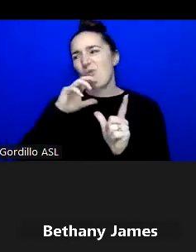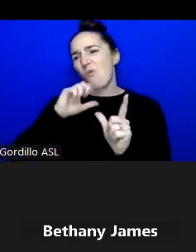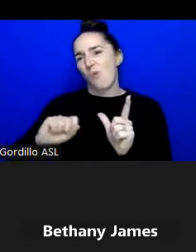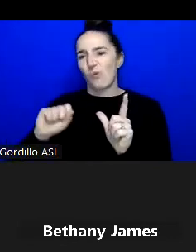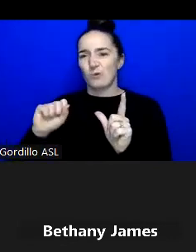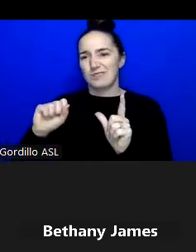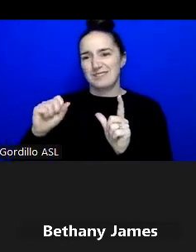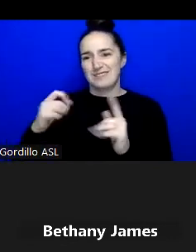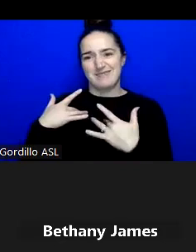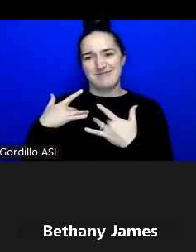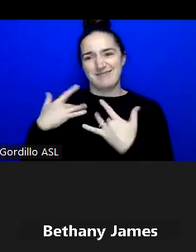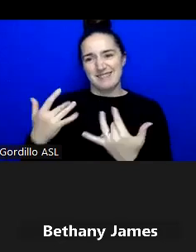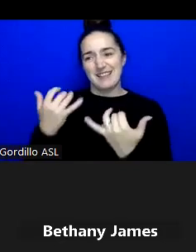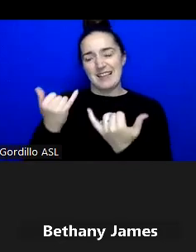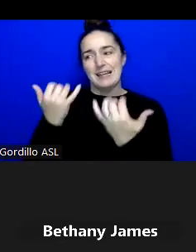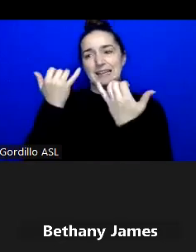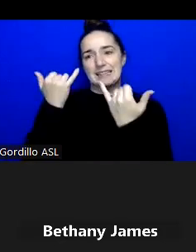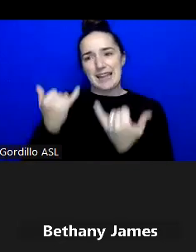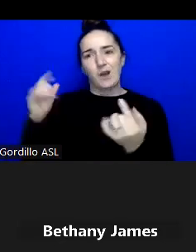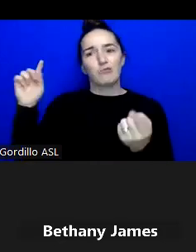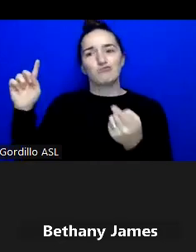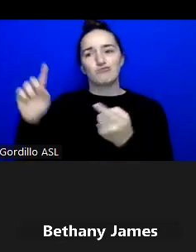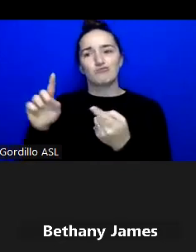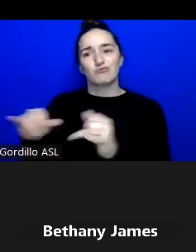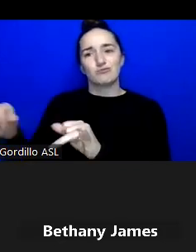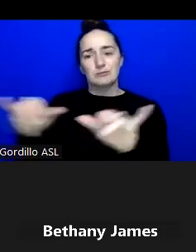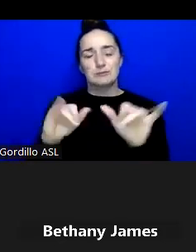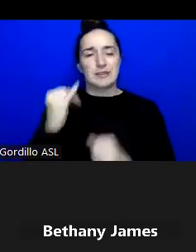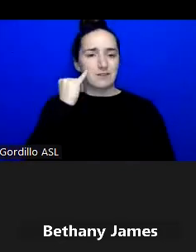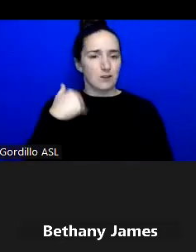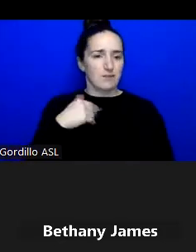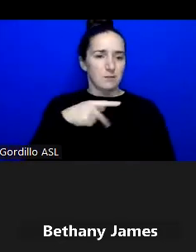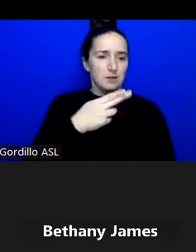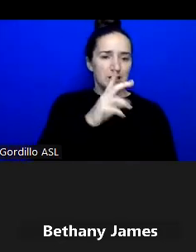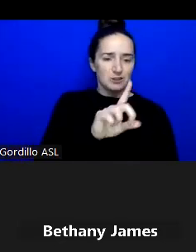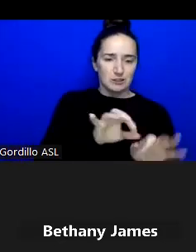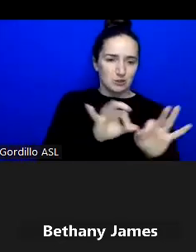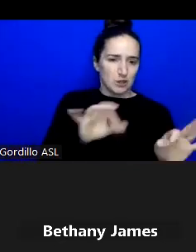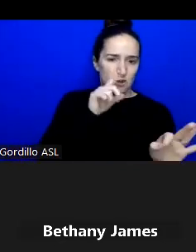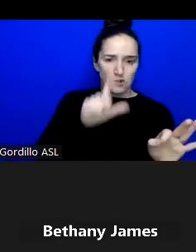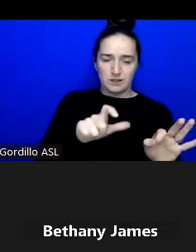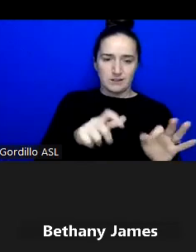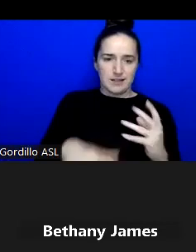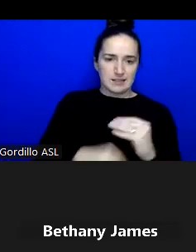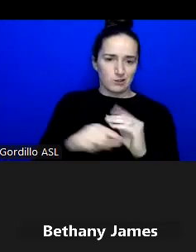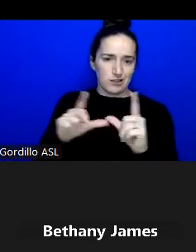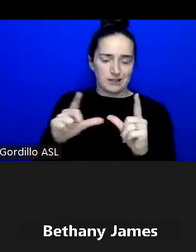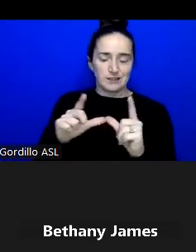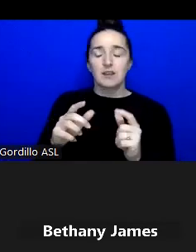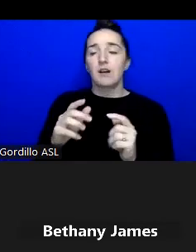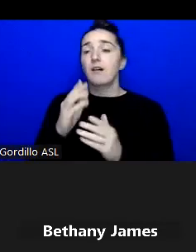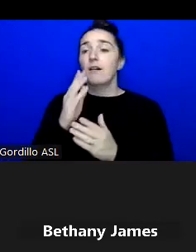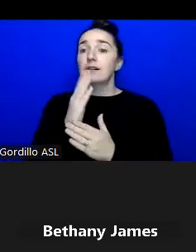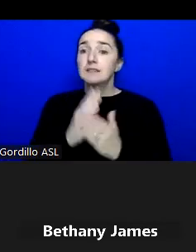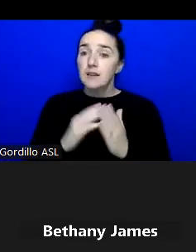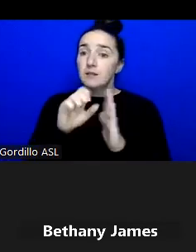is starting to go away because most people that have a doctoral degree don't need to have that additional license. Some states also require somebody to have what